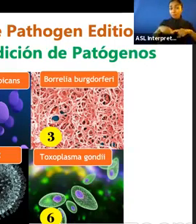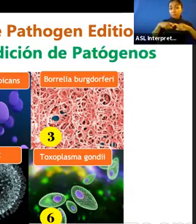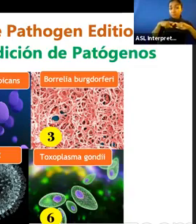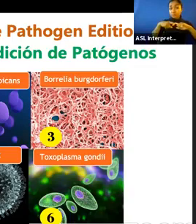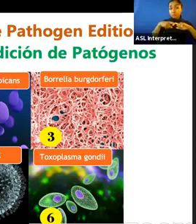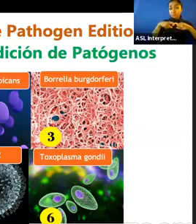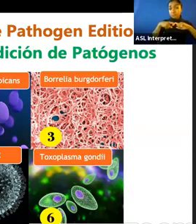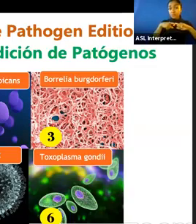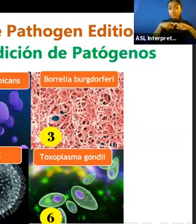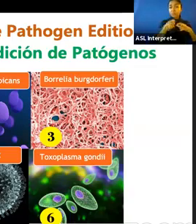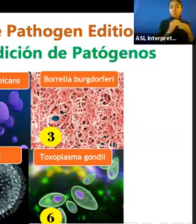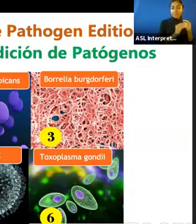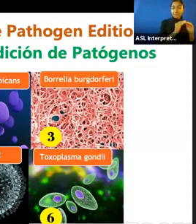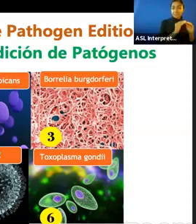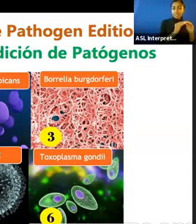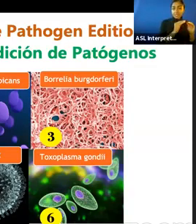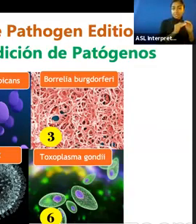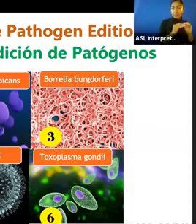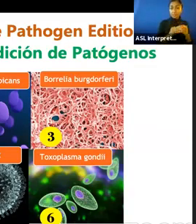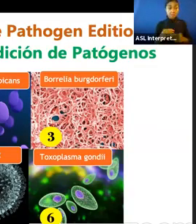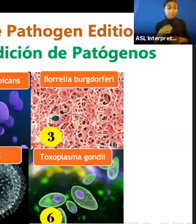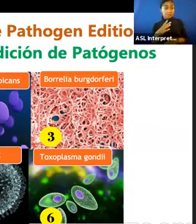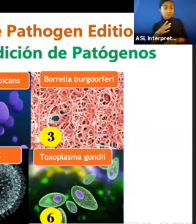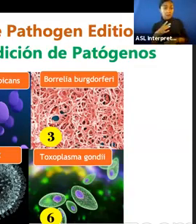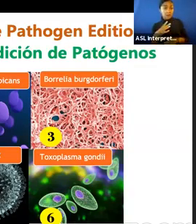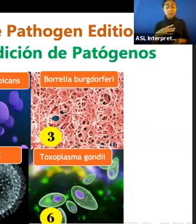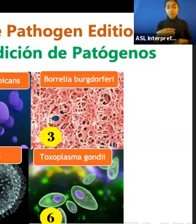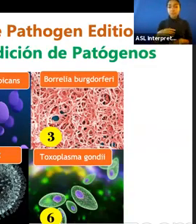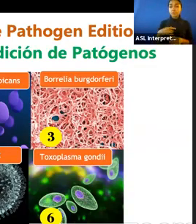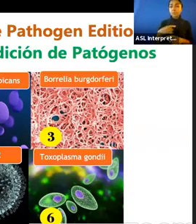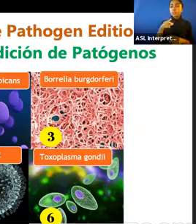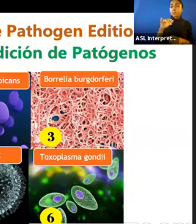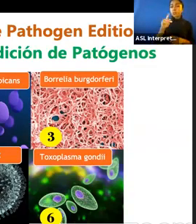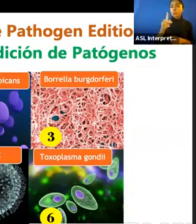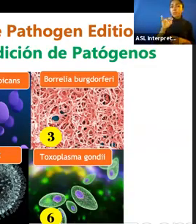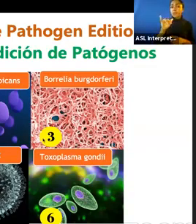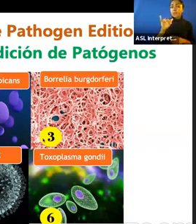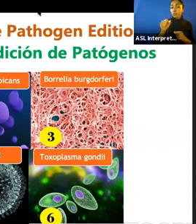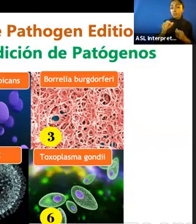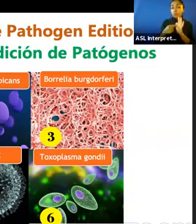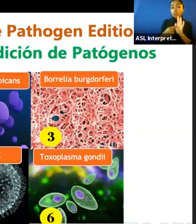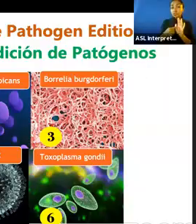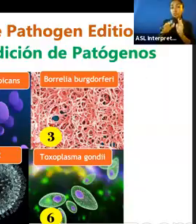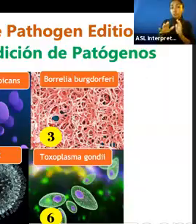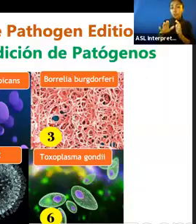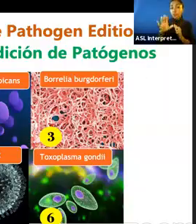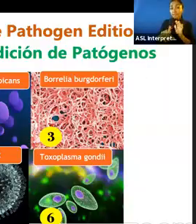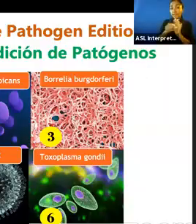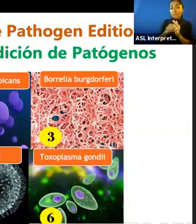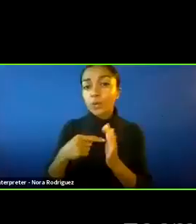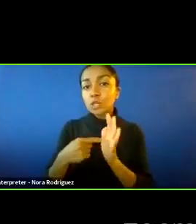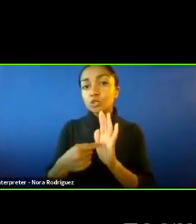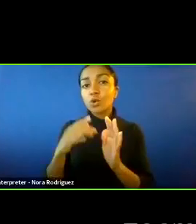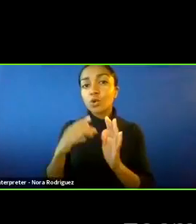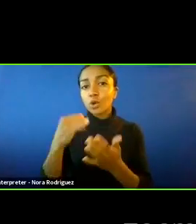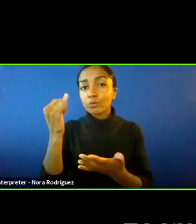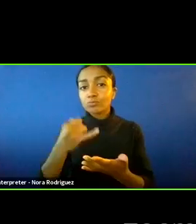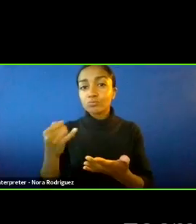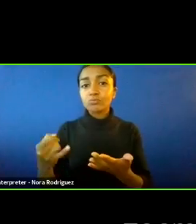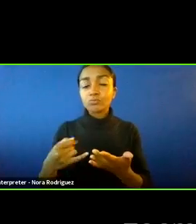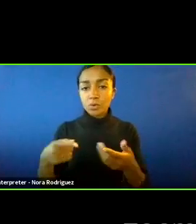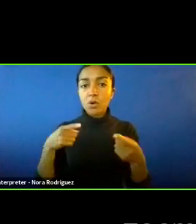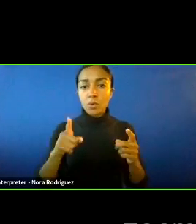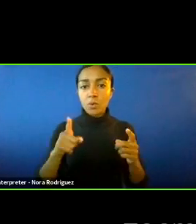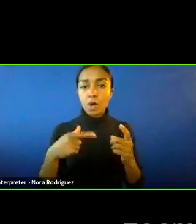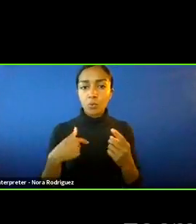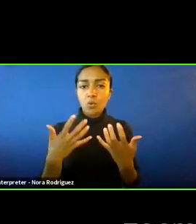take a little pause. I'll turn on, Yuki, if you could turn on your video, we can show you for a little while we see